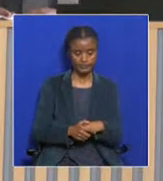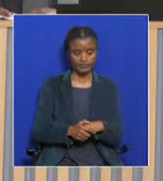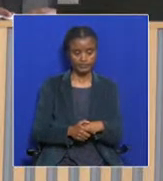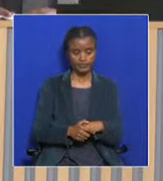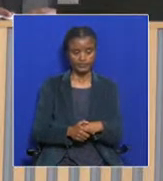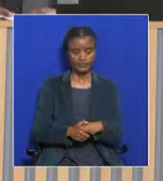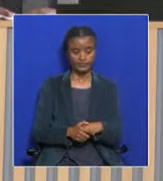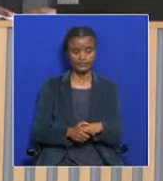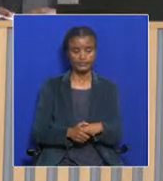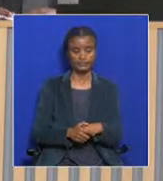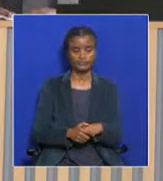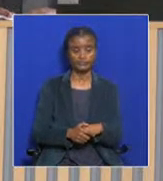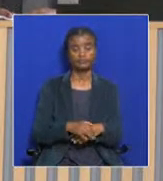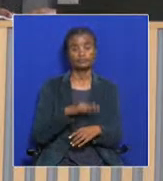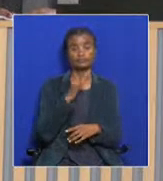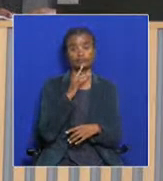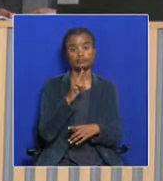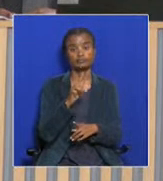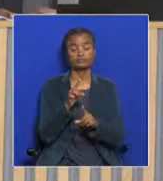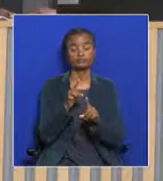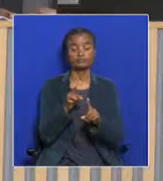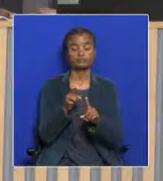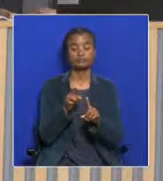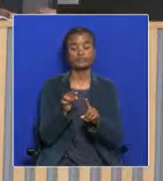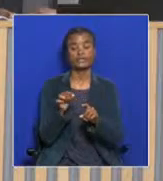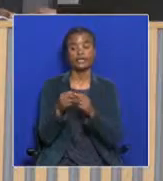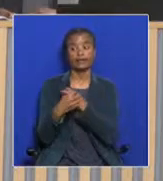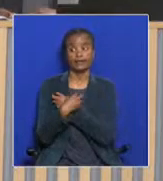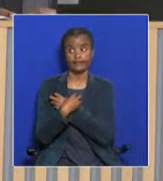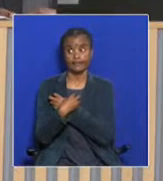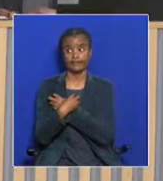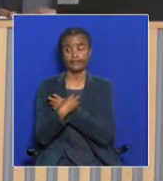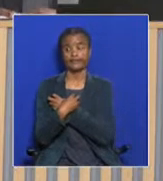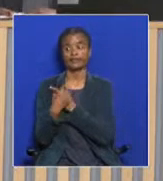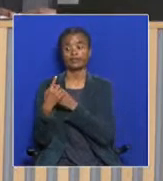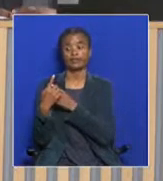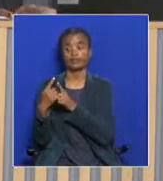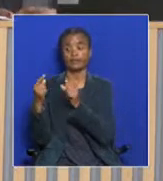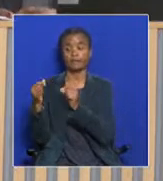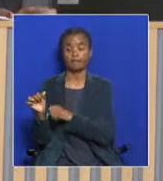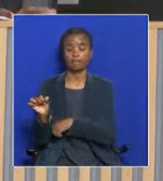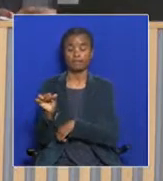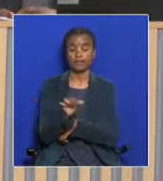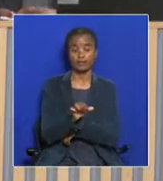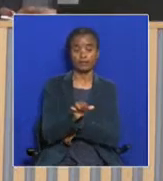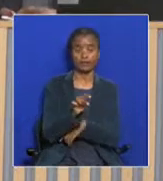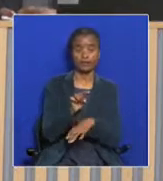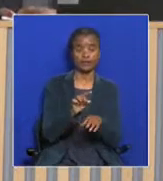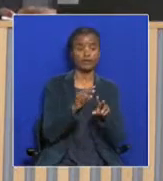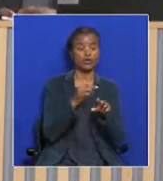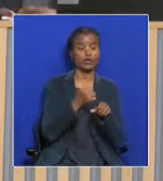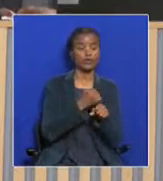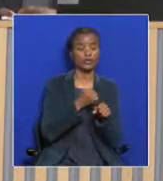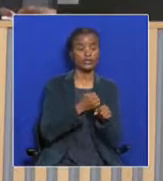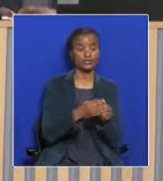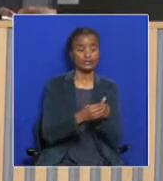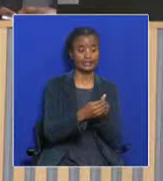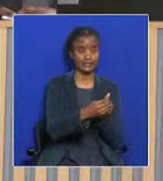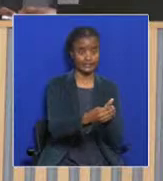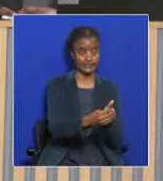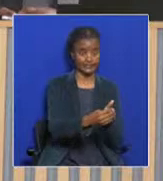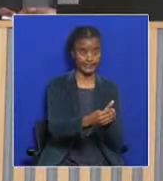from leave, led the operation, you left and went back to your